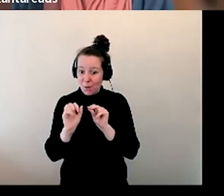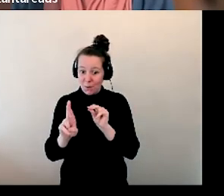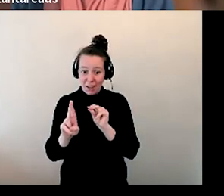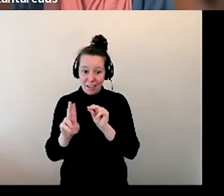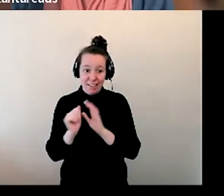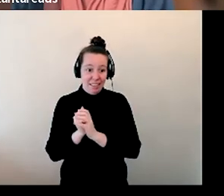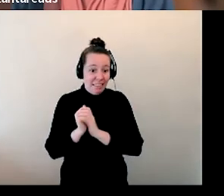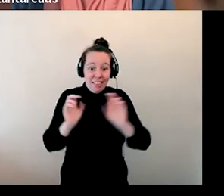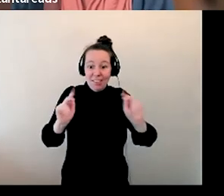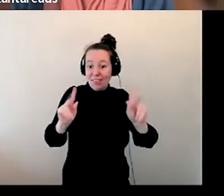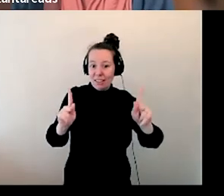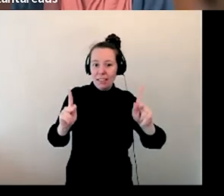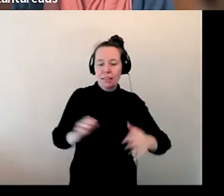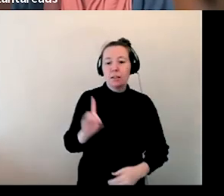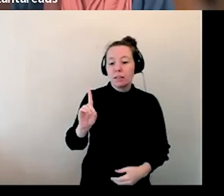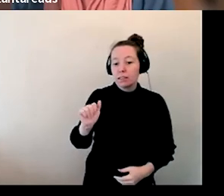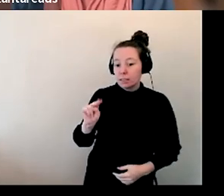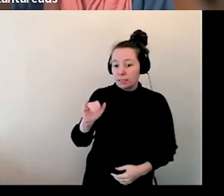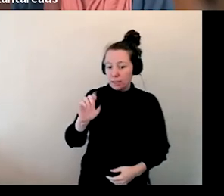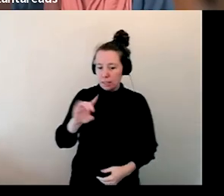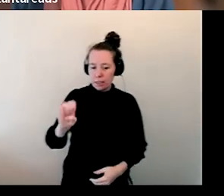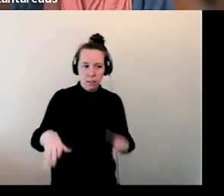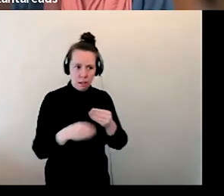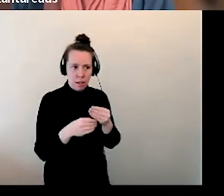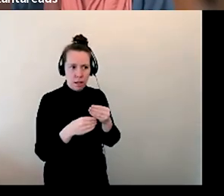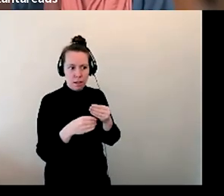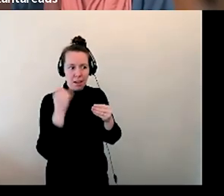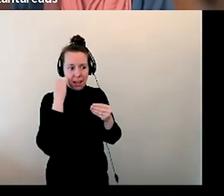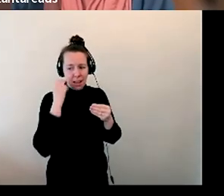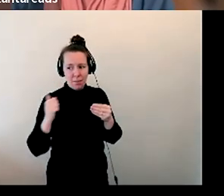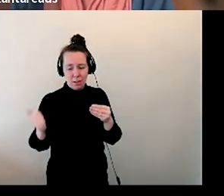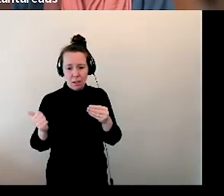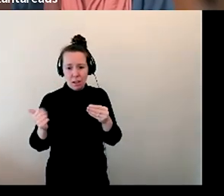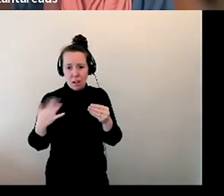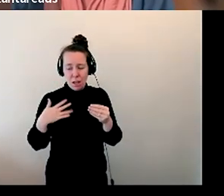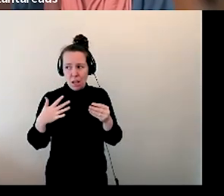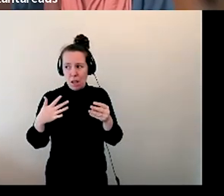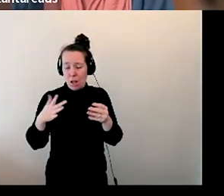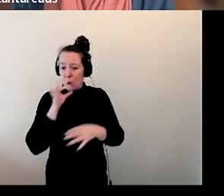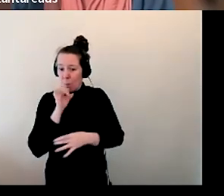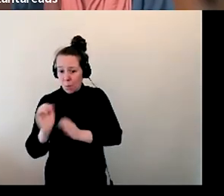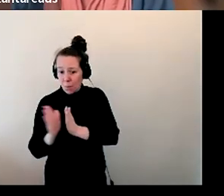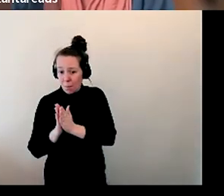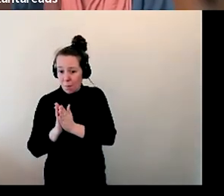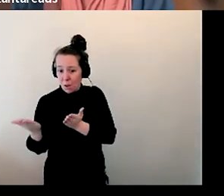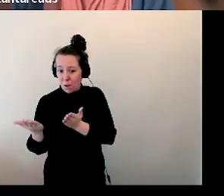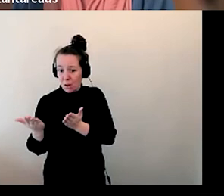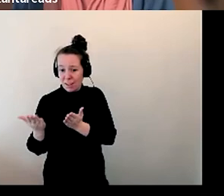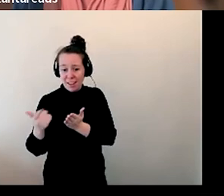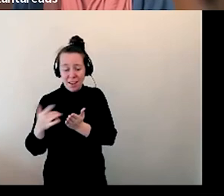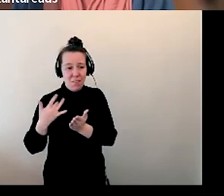everything. It's just really authentic when those older books blow up. It just, yeah. It seems almost like a kismet moment of